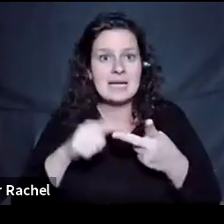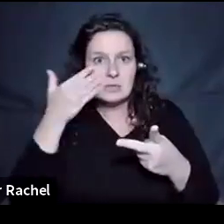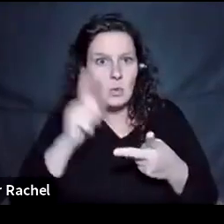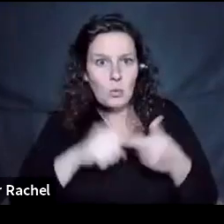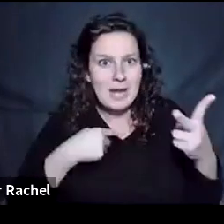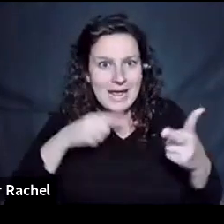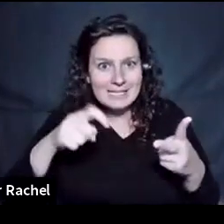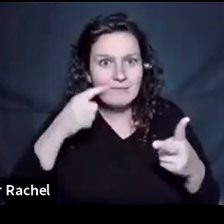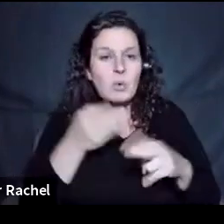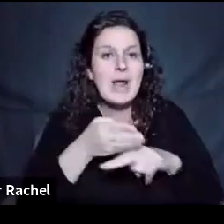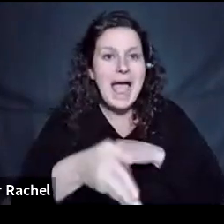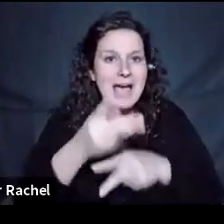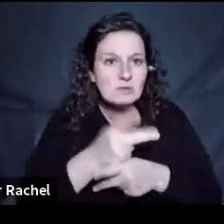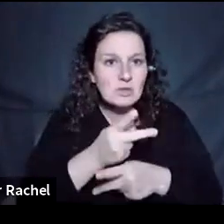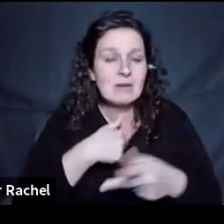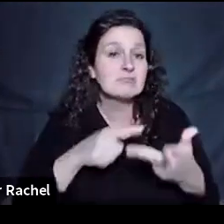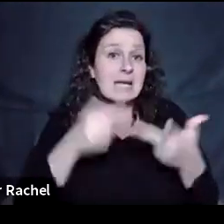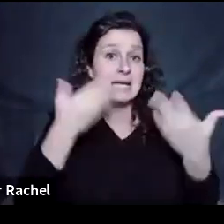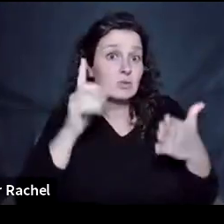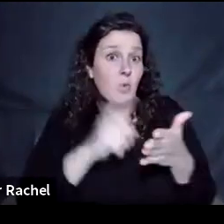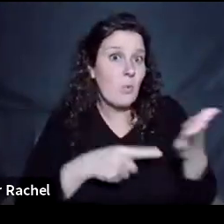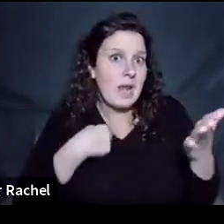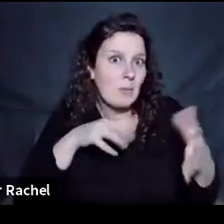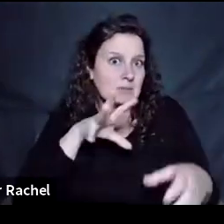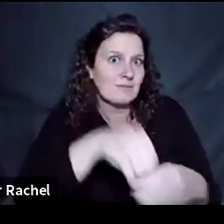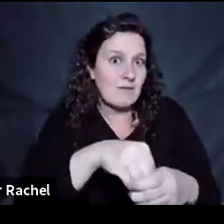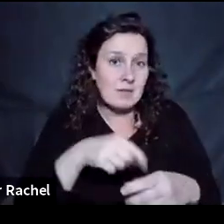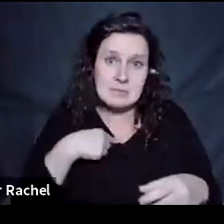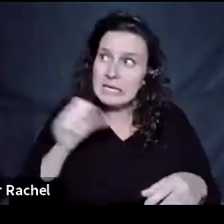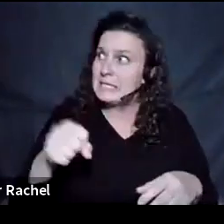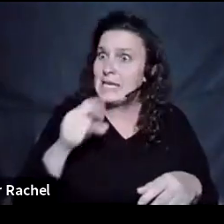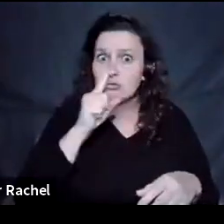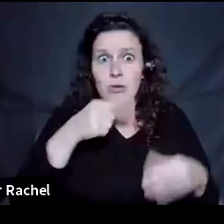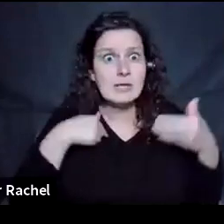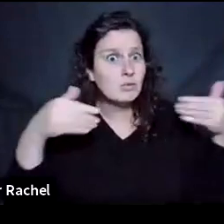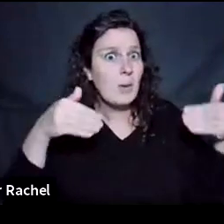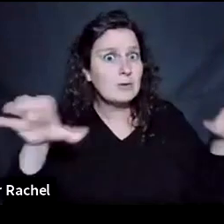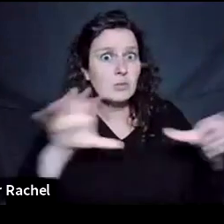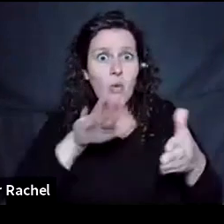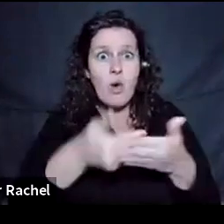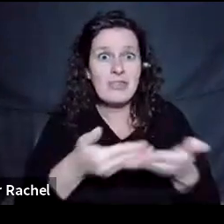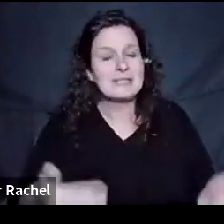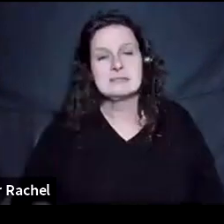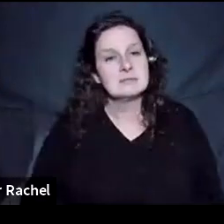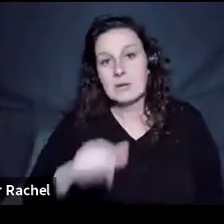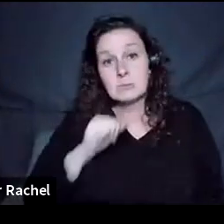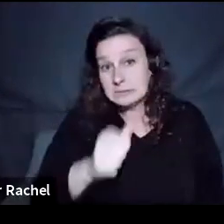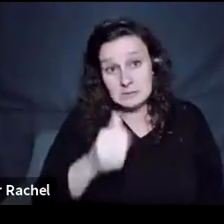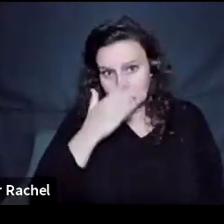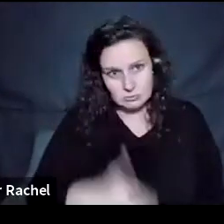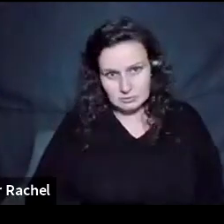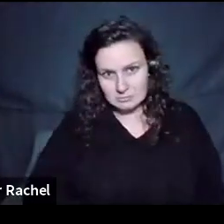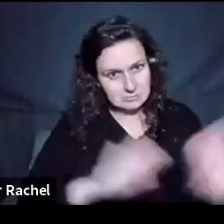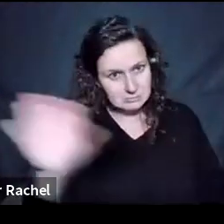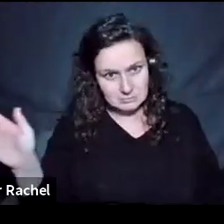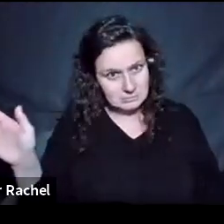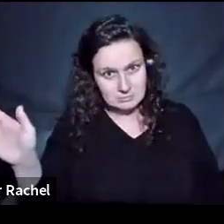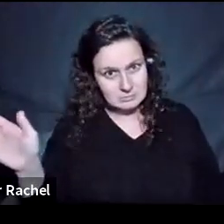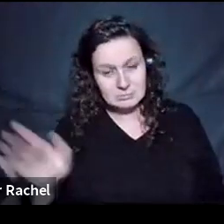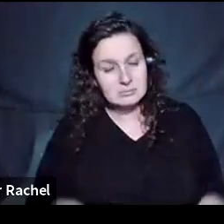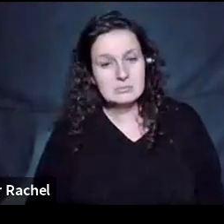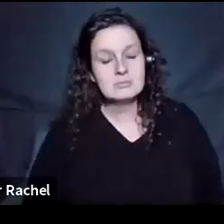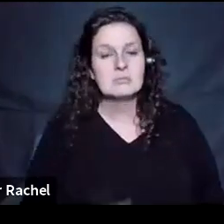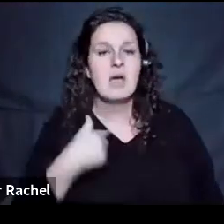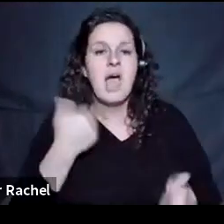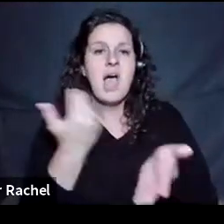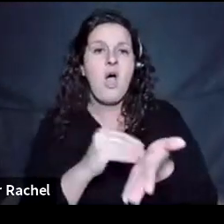getting myself into. And I was like, yeah, sure, let's just do all the things. And yeah, that was not a good look. I often